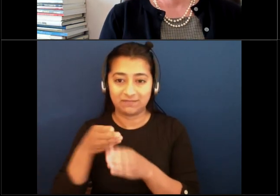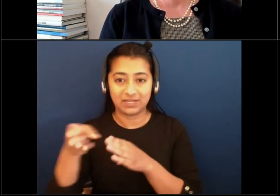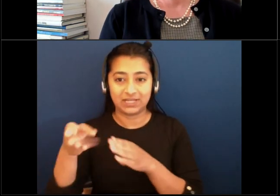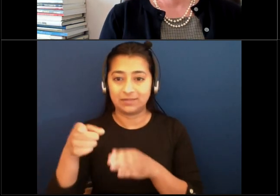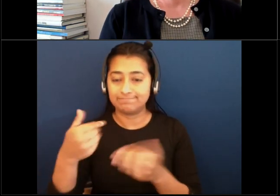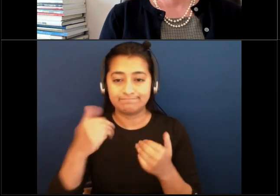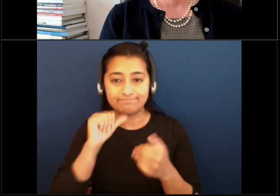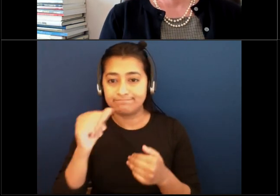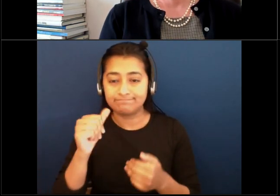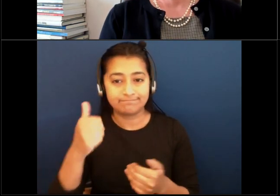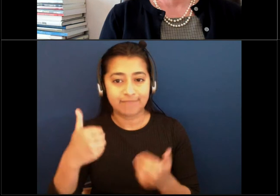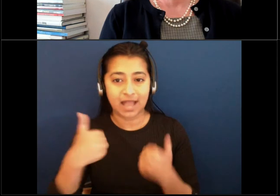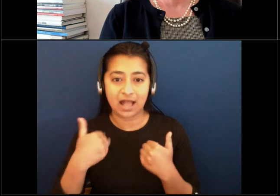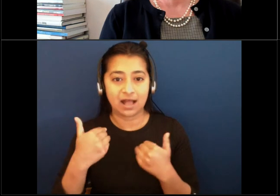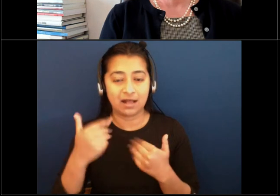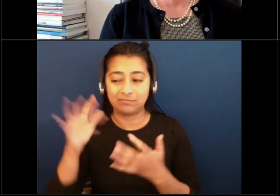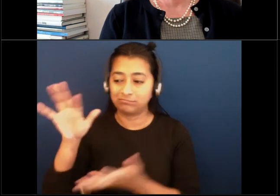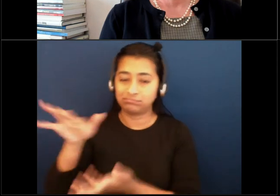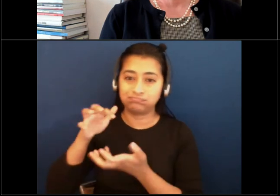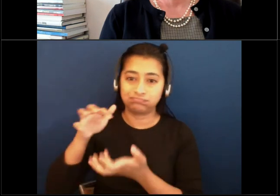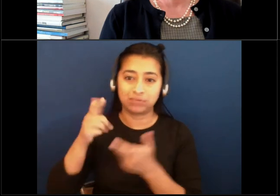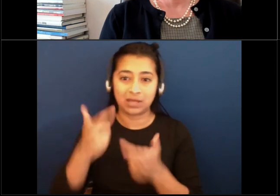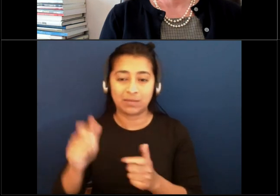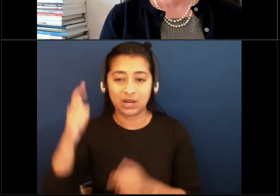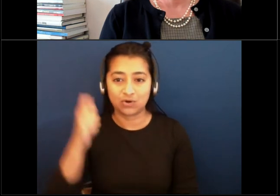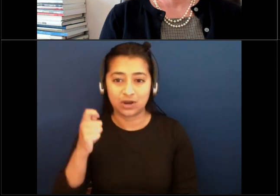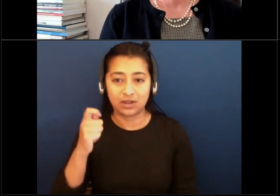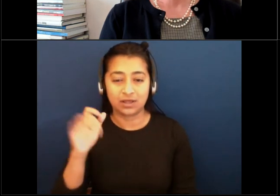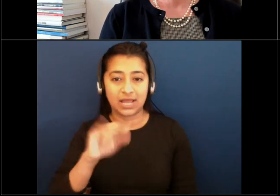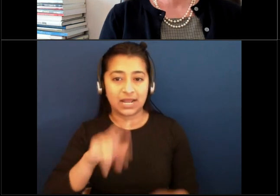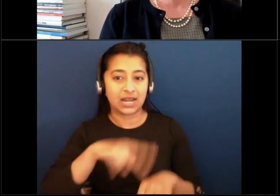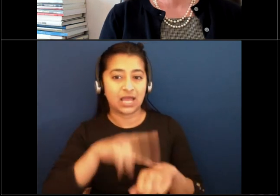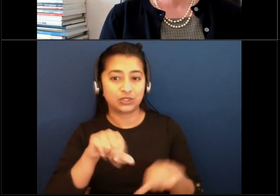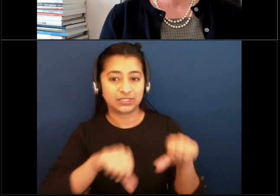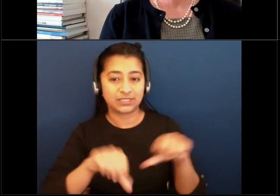have the large grants that natural sciences would have.